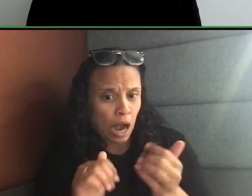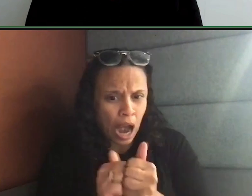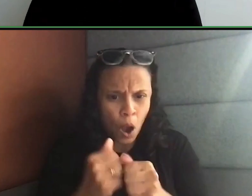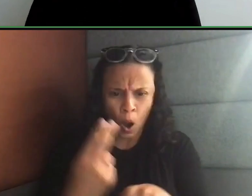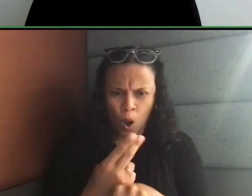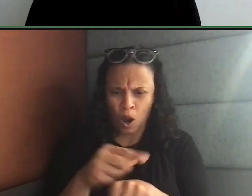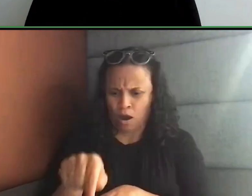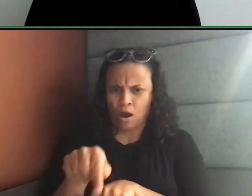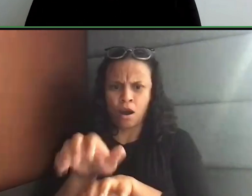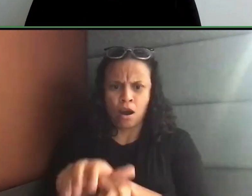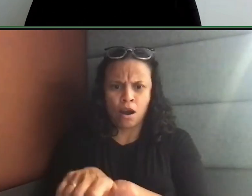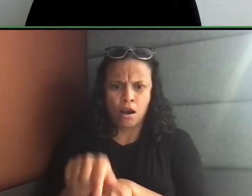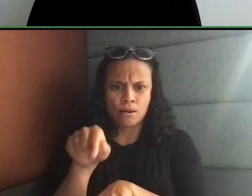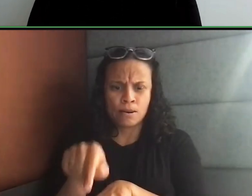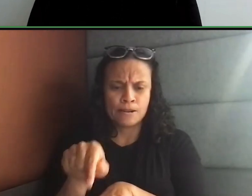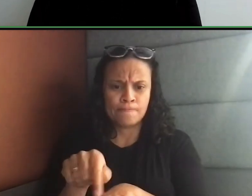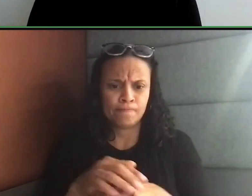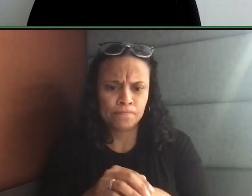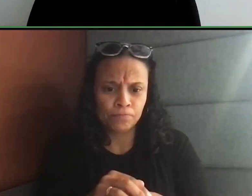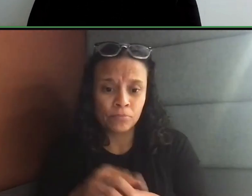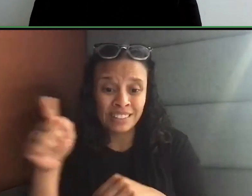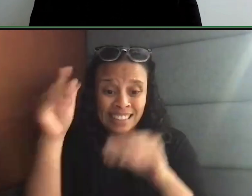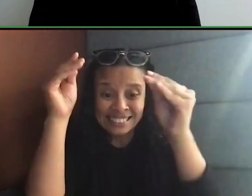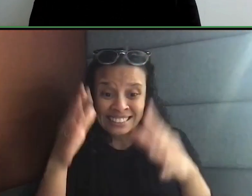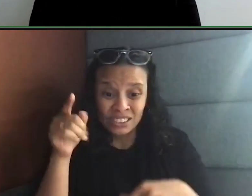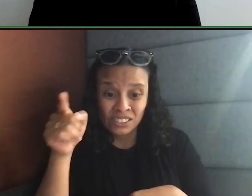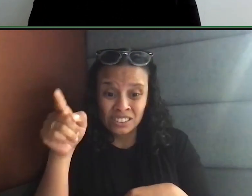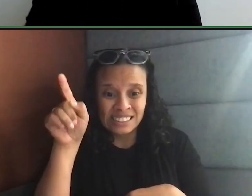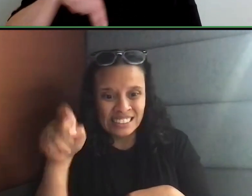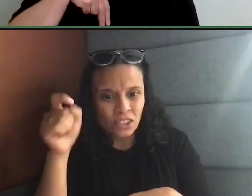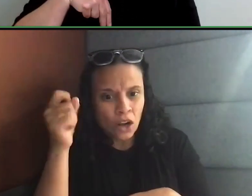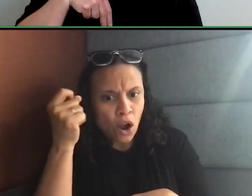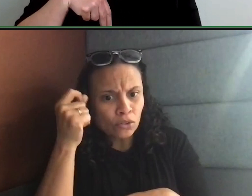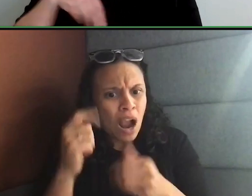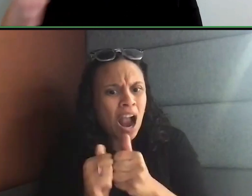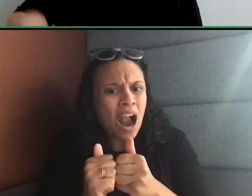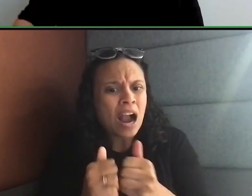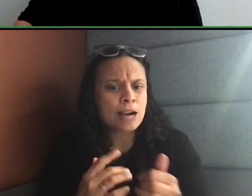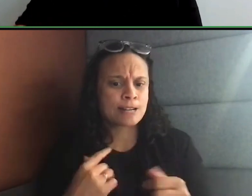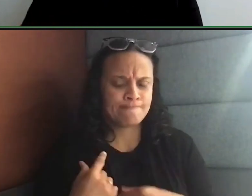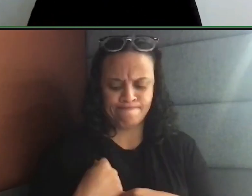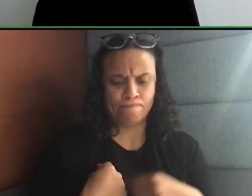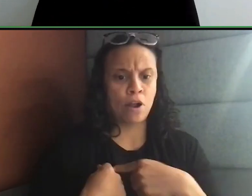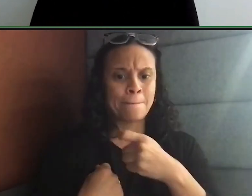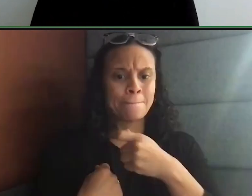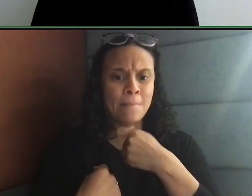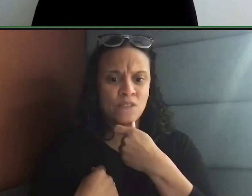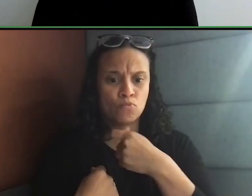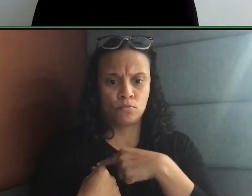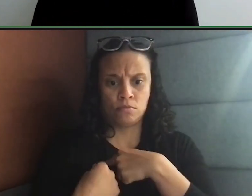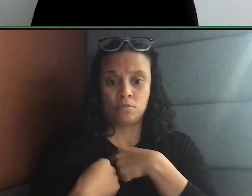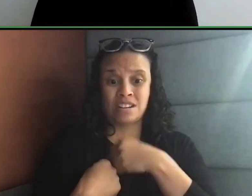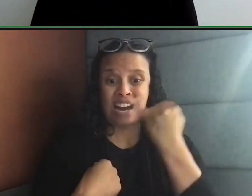need to know how to wear the mic properly so that they don't have it upside down or in their pocket, that kind of